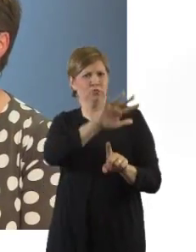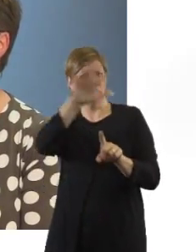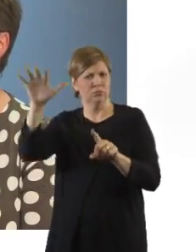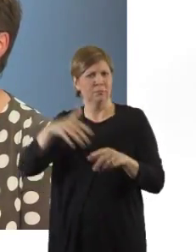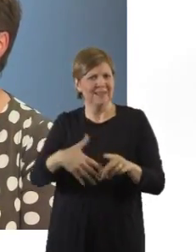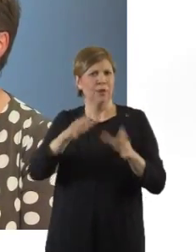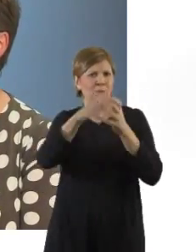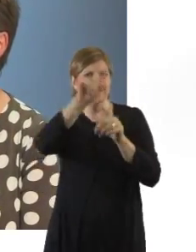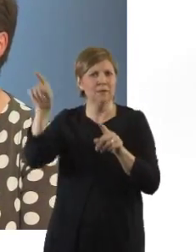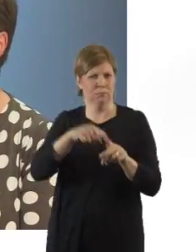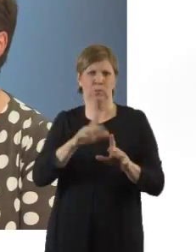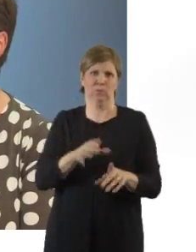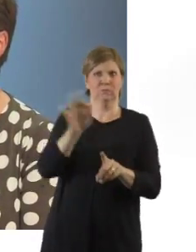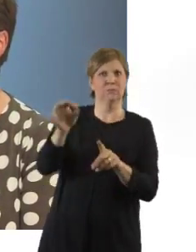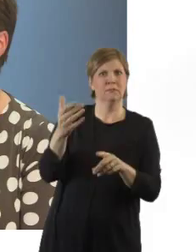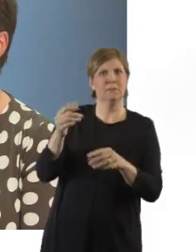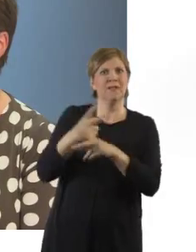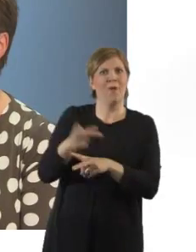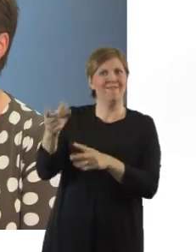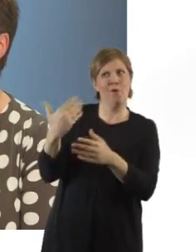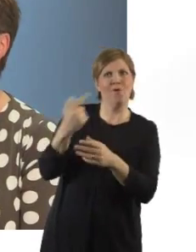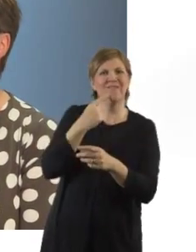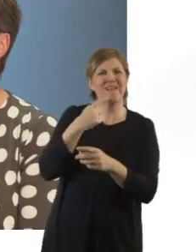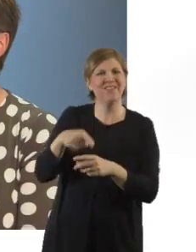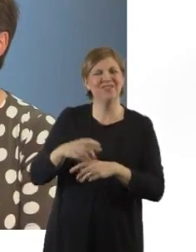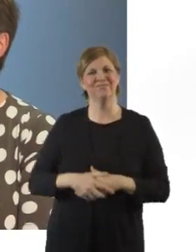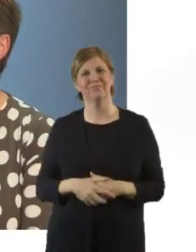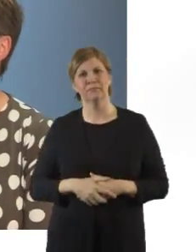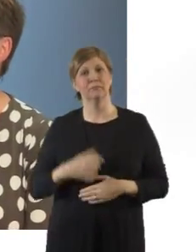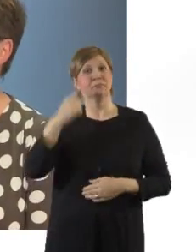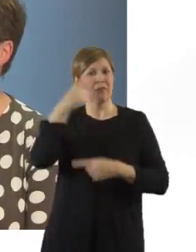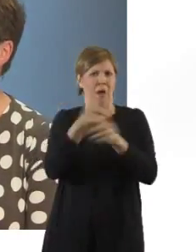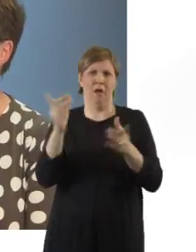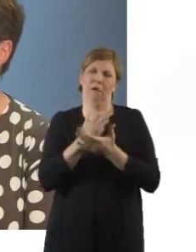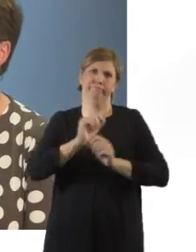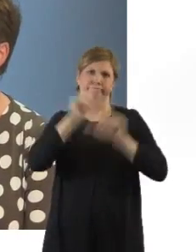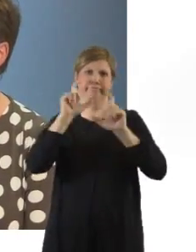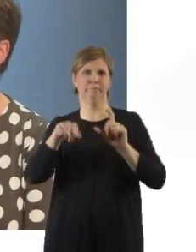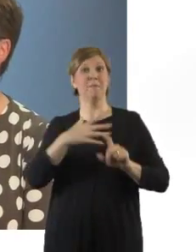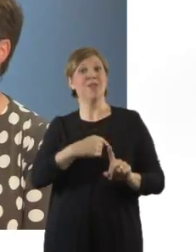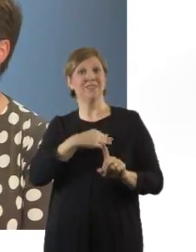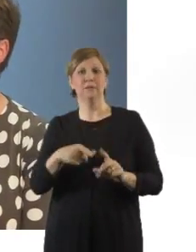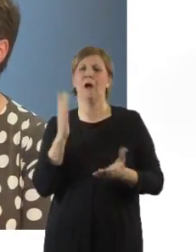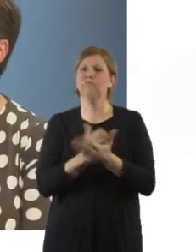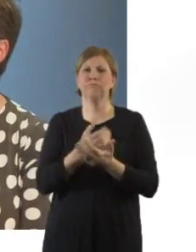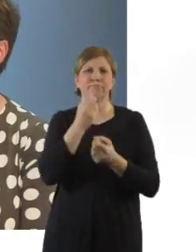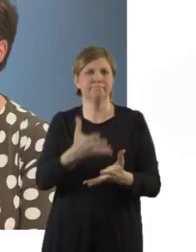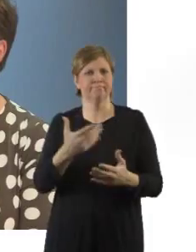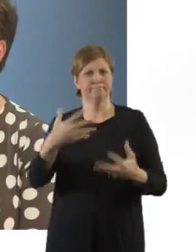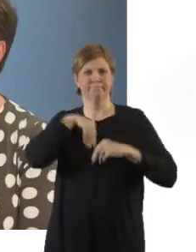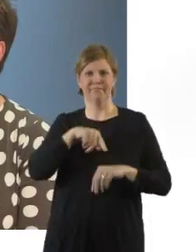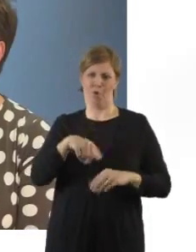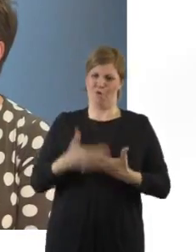that breastfeeding has real health benefits for both mum and baby. Baby gets protection from tummy bugs, infections